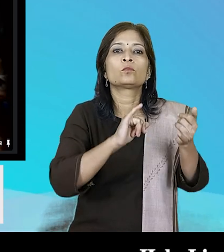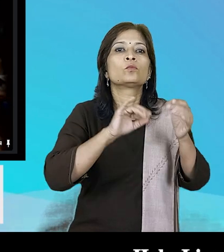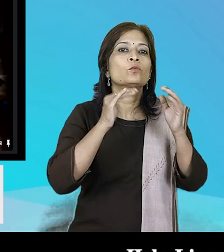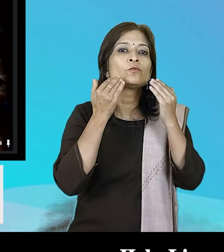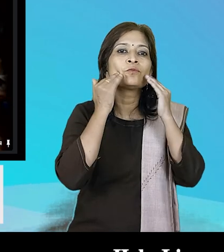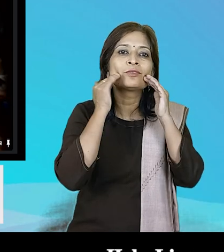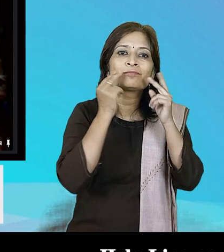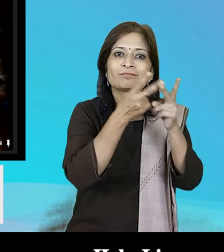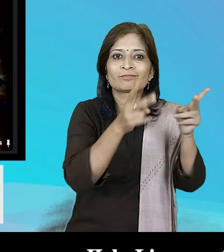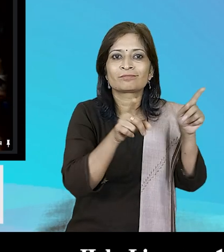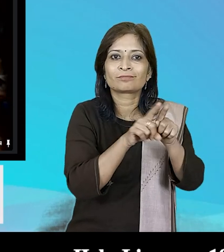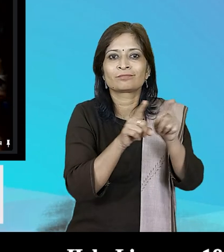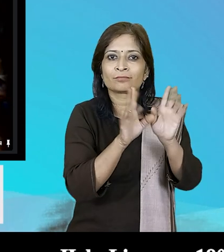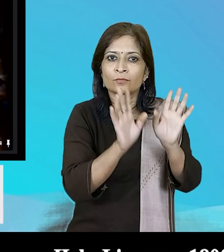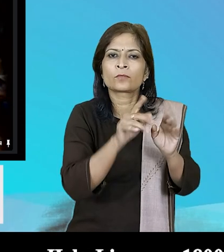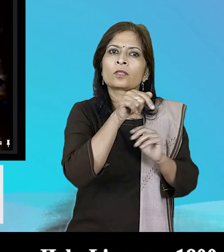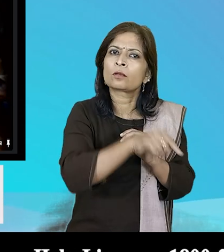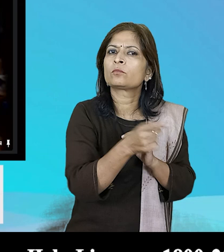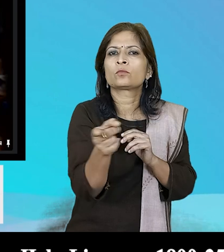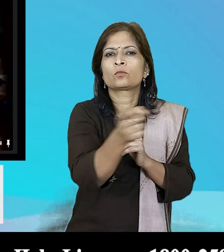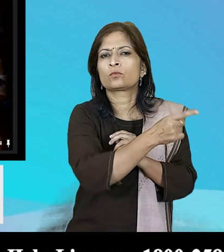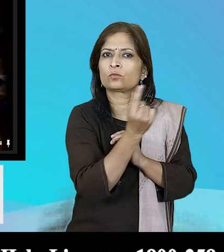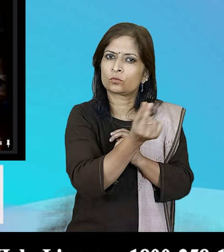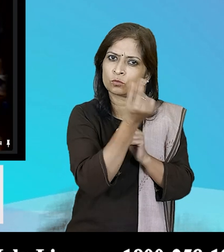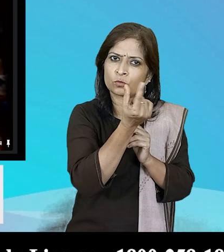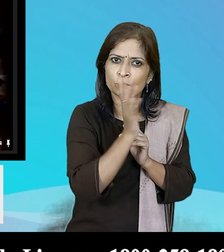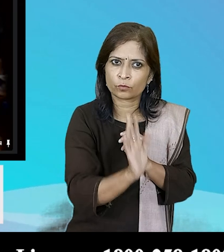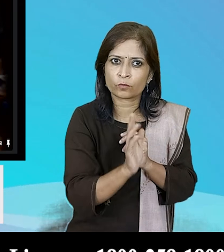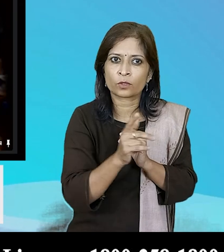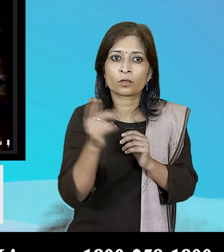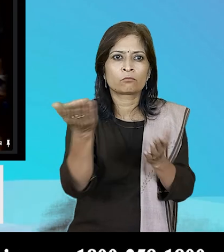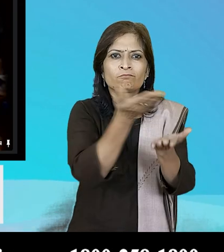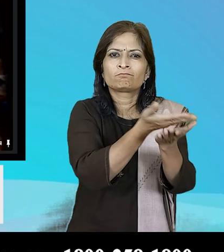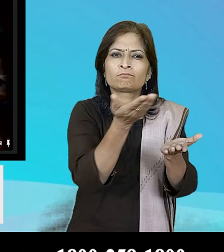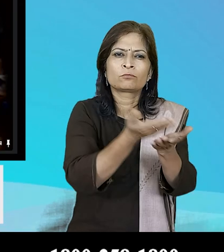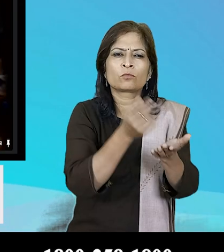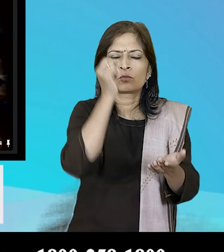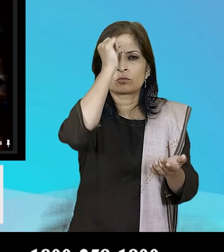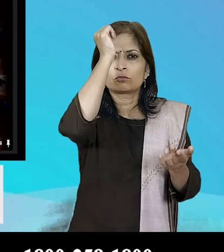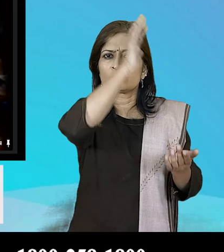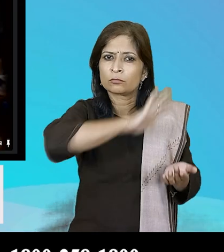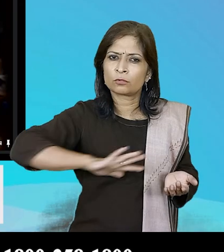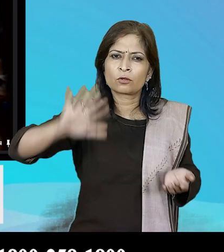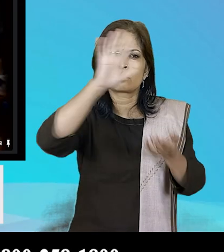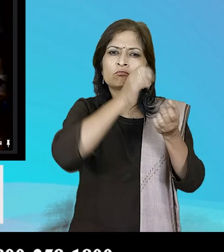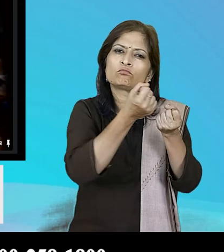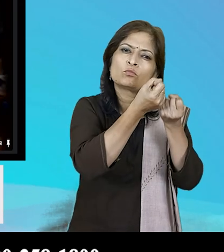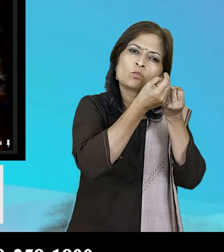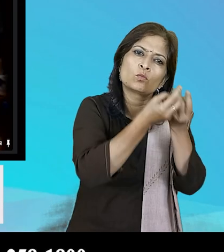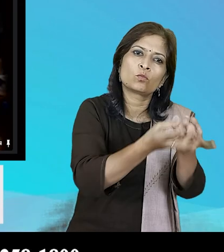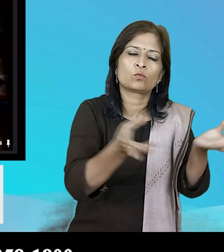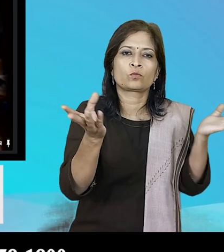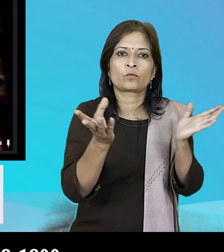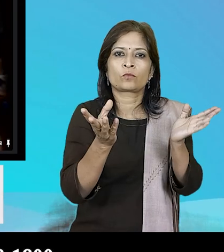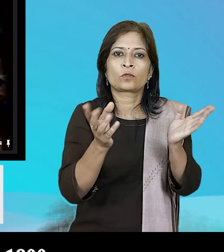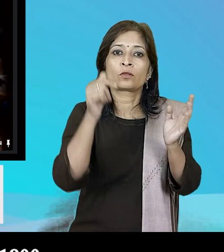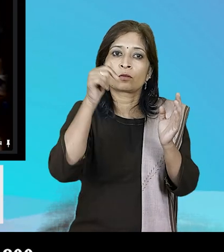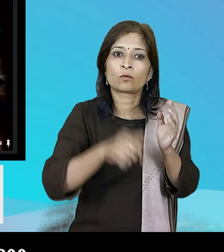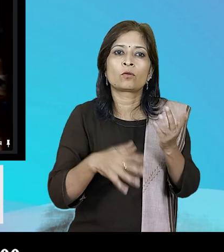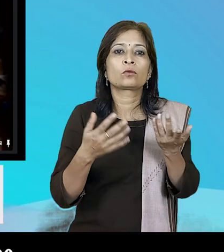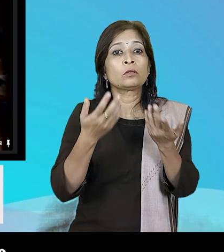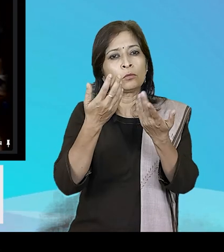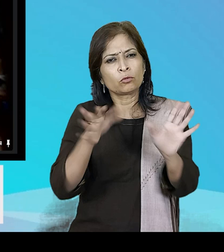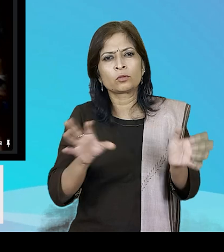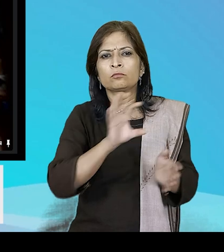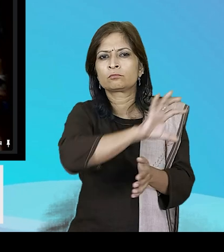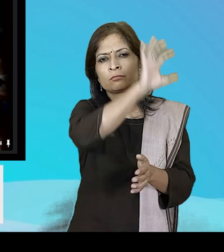account, which is a social media account. So you Yeah. can use, because we understand that applicants are spread all over India, and now we have the